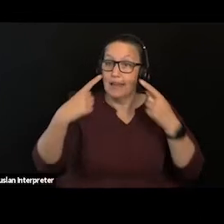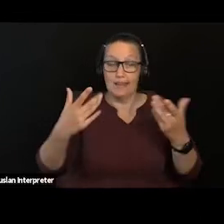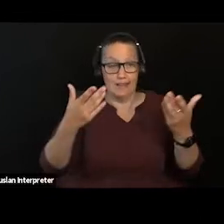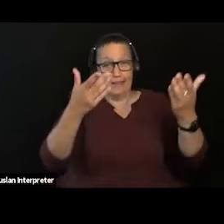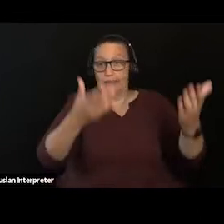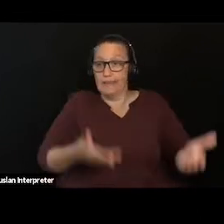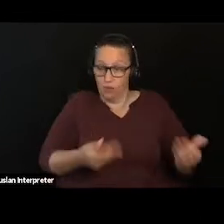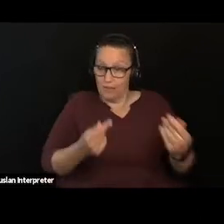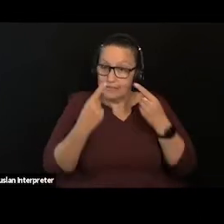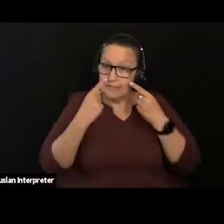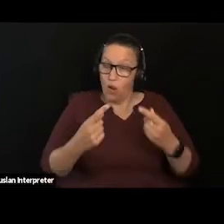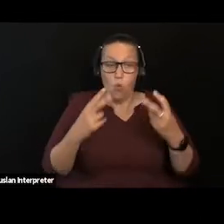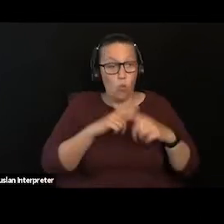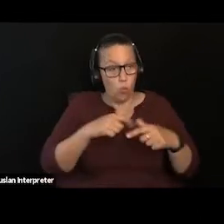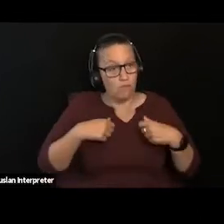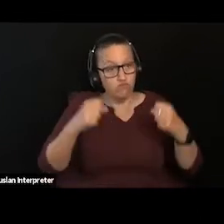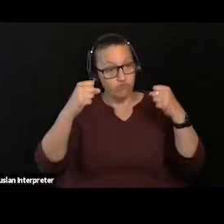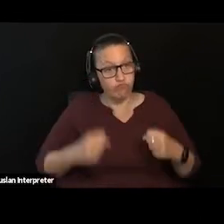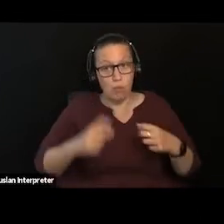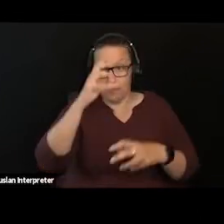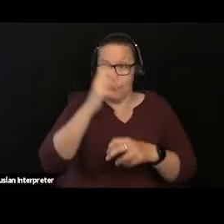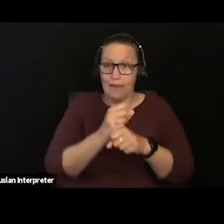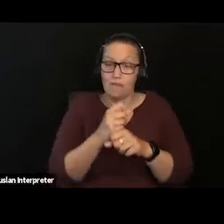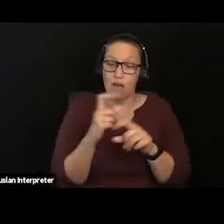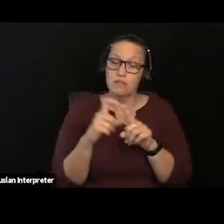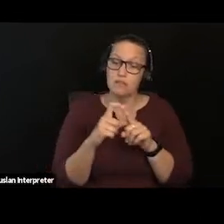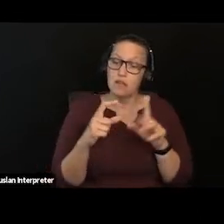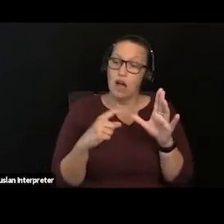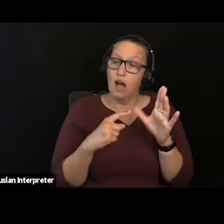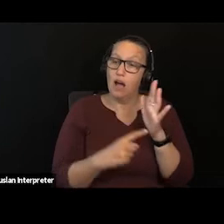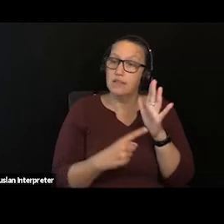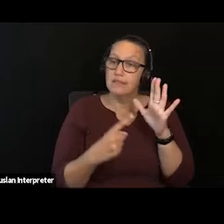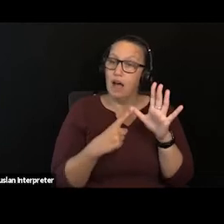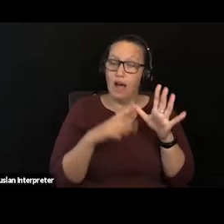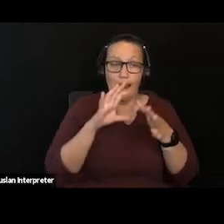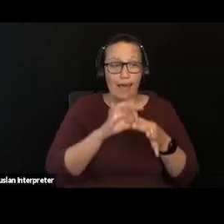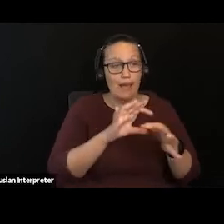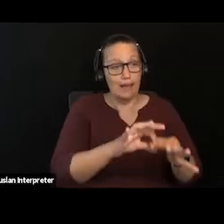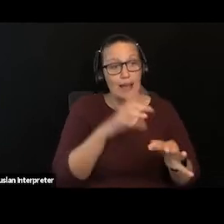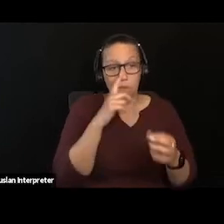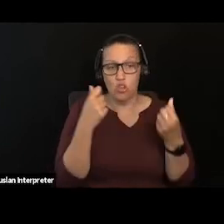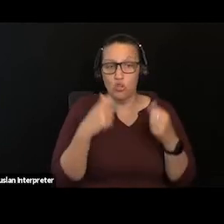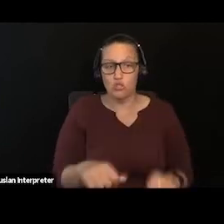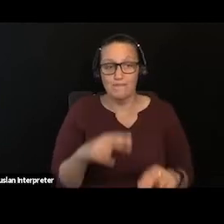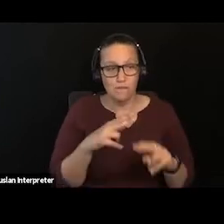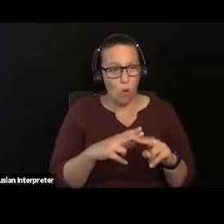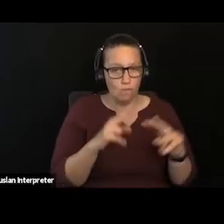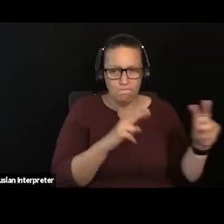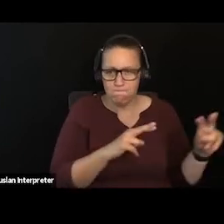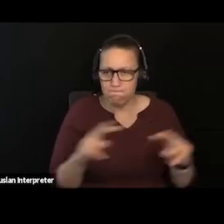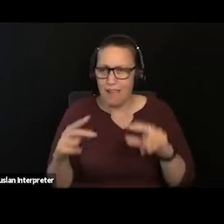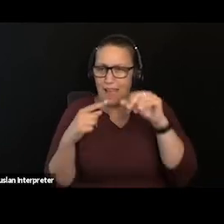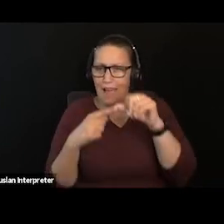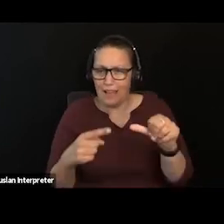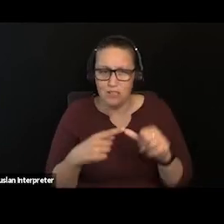we're really strongly of the view that data linkage can be used to examine and answer a really wide range of questions about treatment provision,